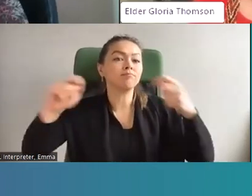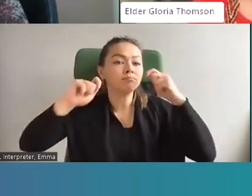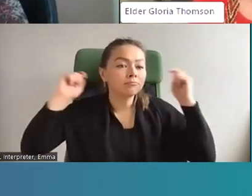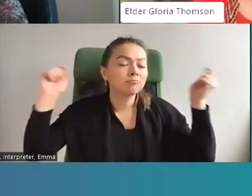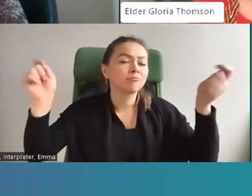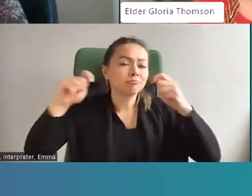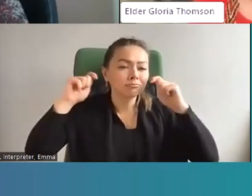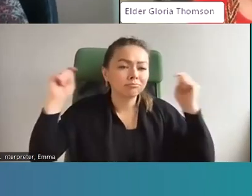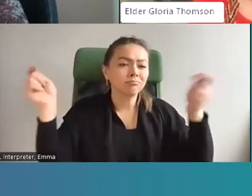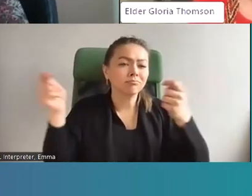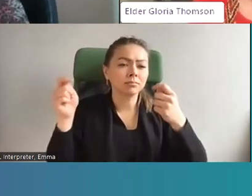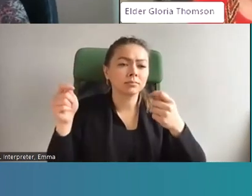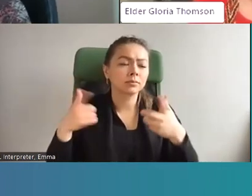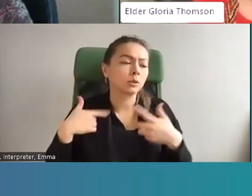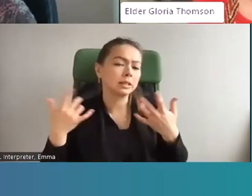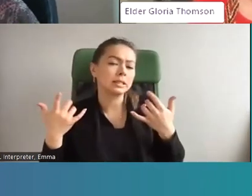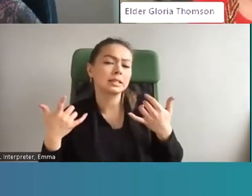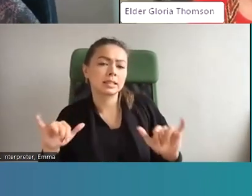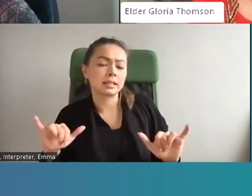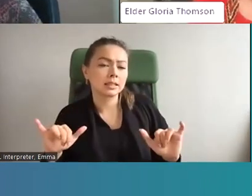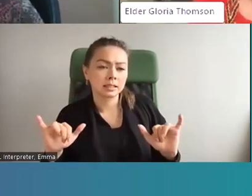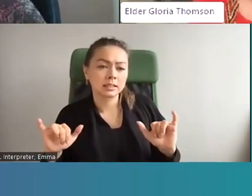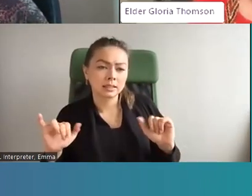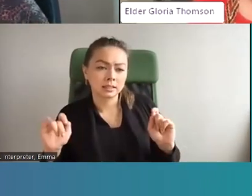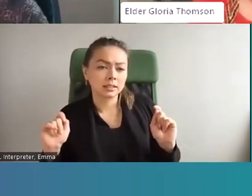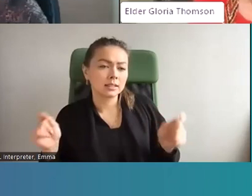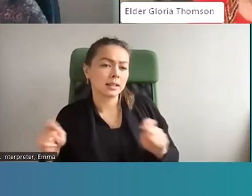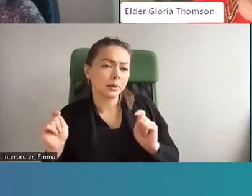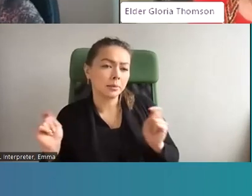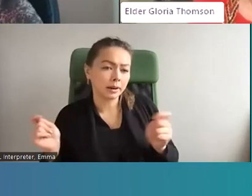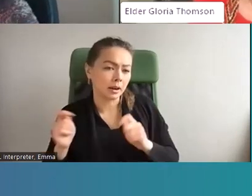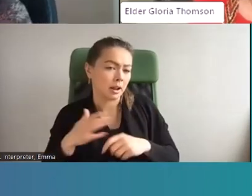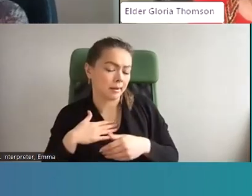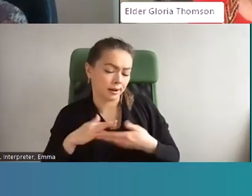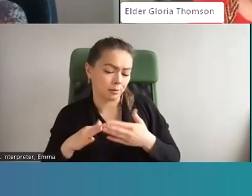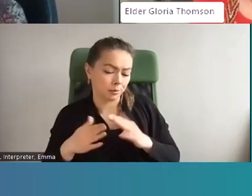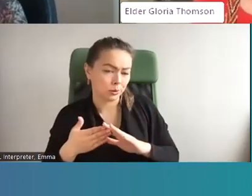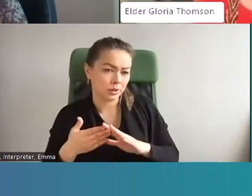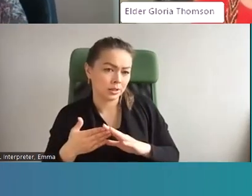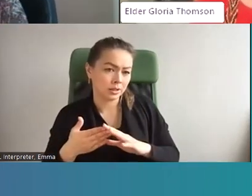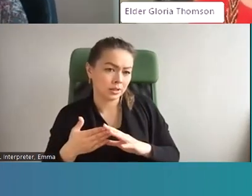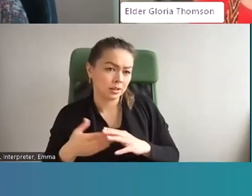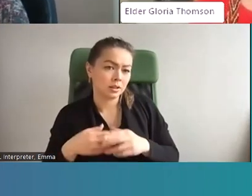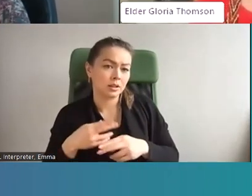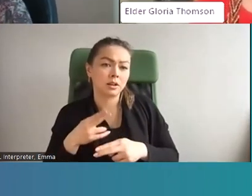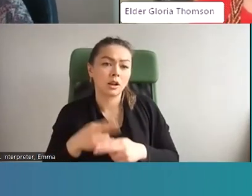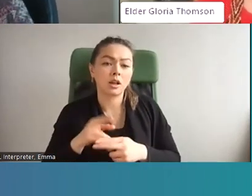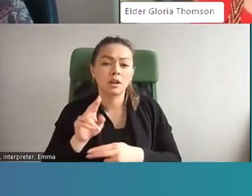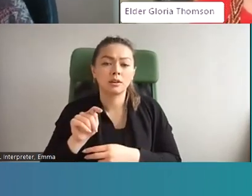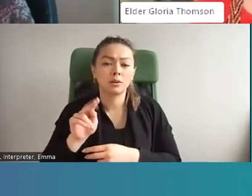still celebrated this in. In my community, it's called Tunic Time